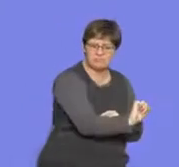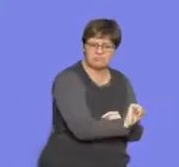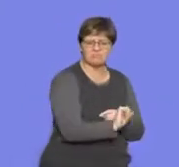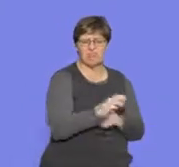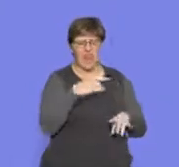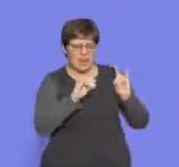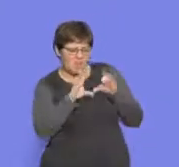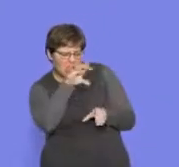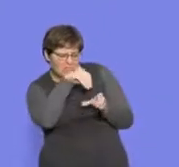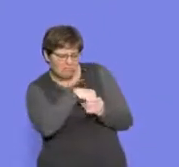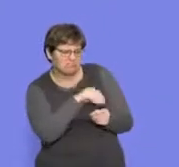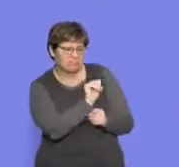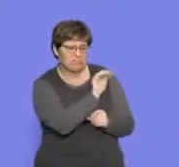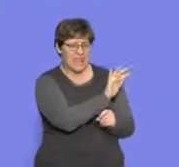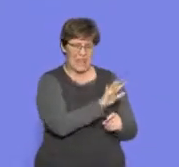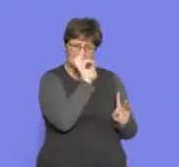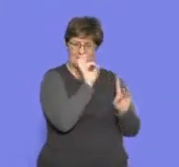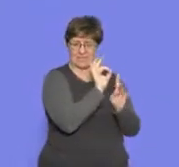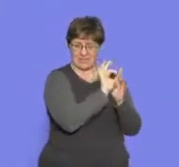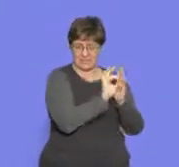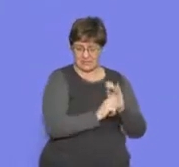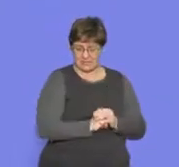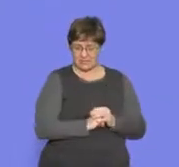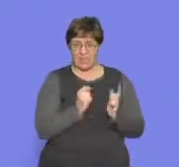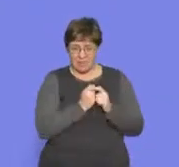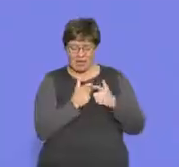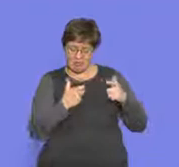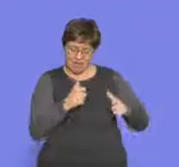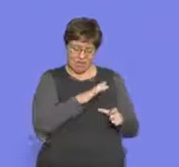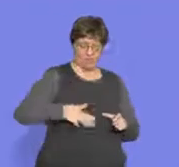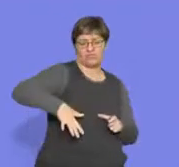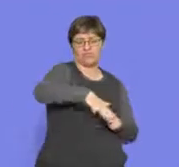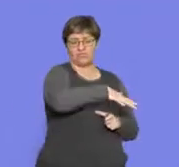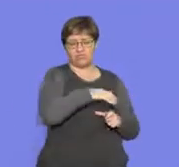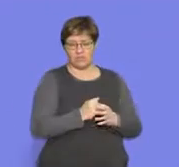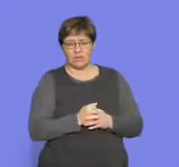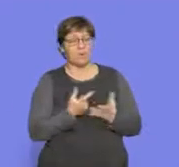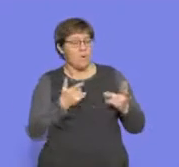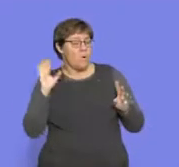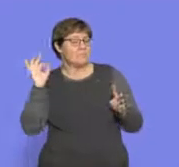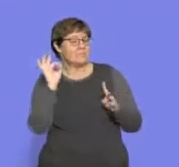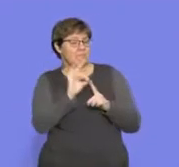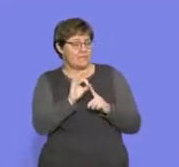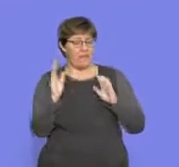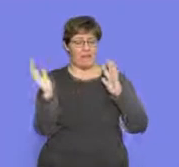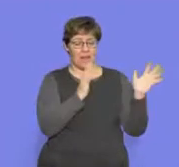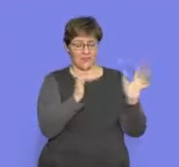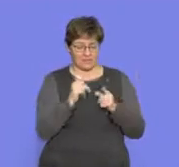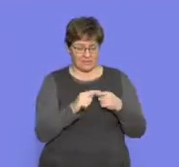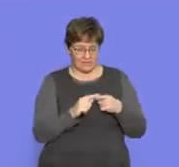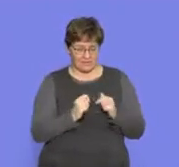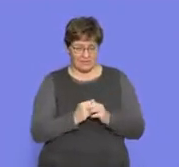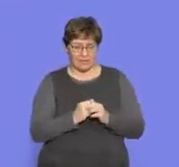plants and organisms that are found in that area. So a biome is a large area with a specific